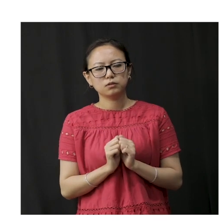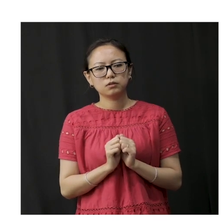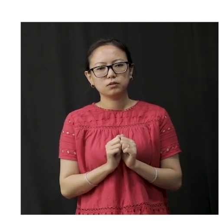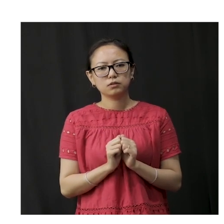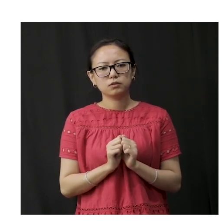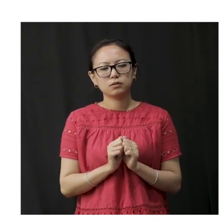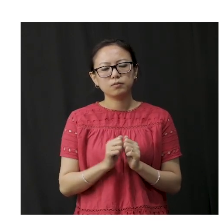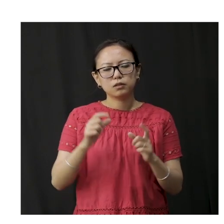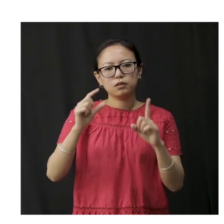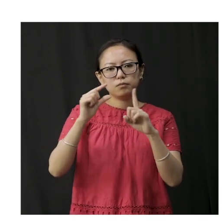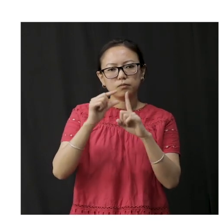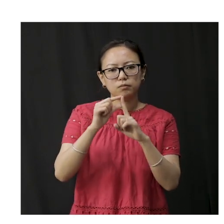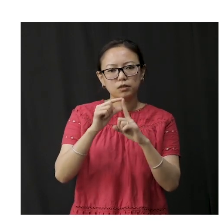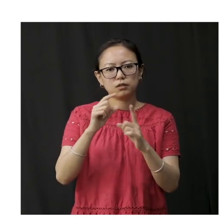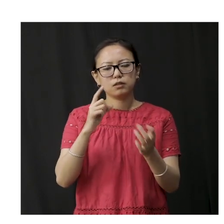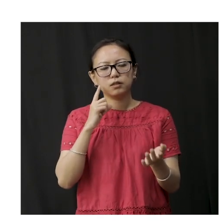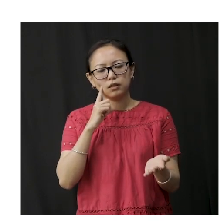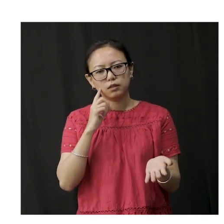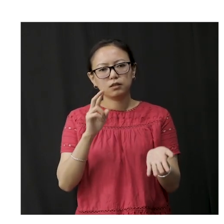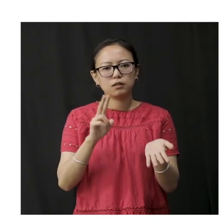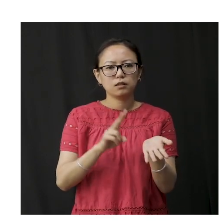purple. The next pink.